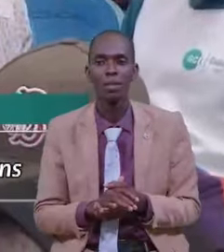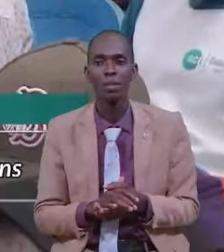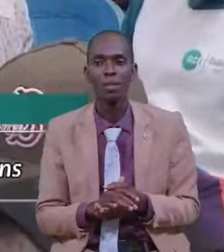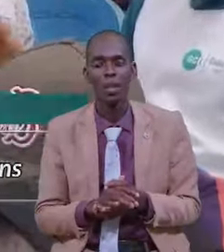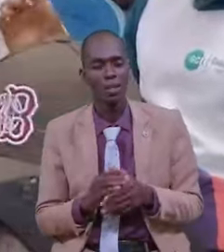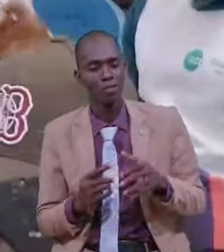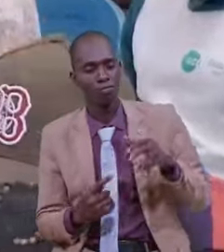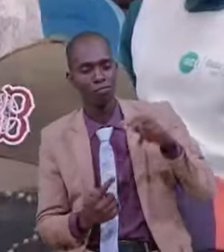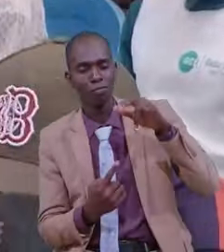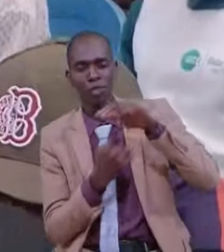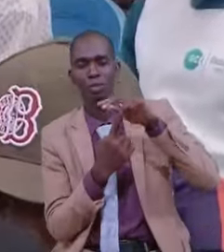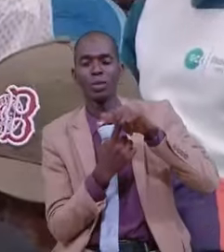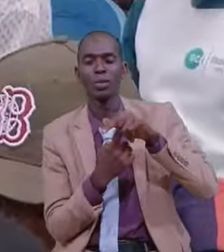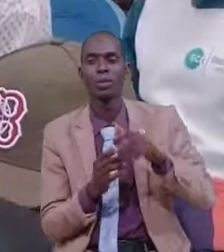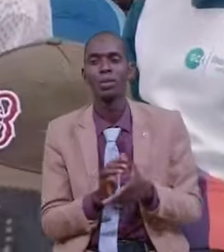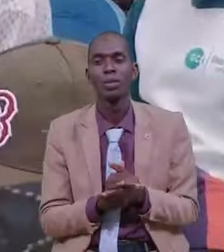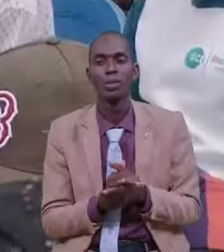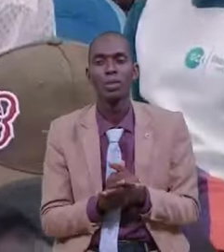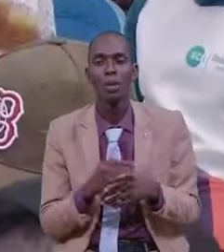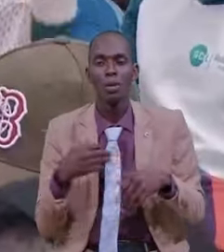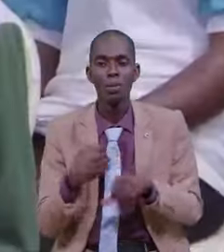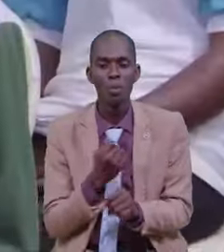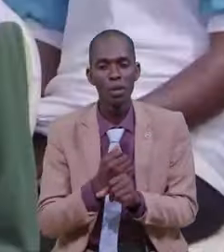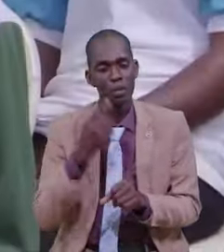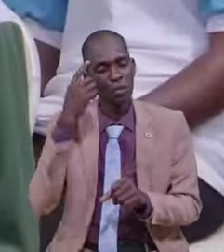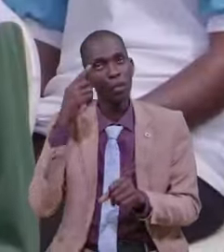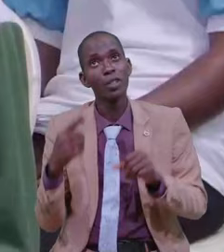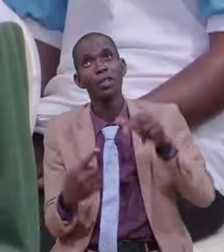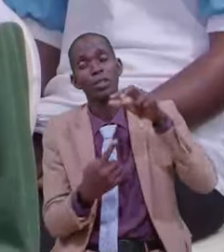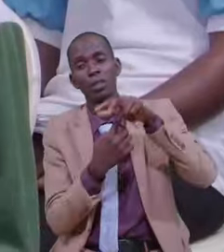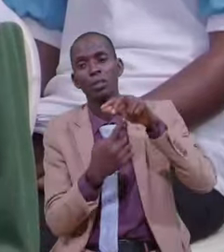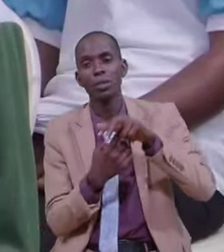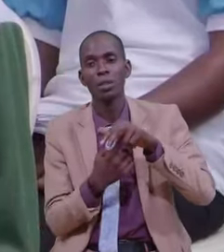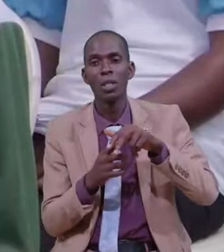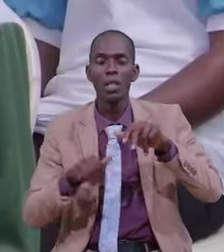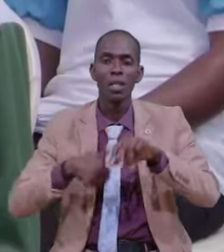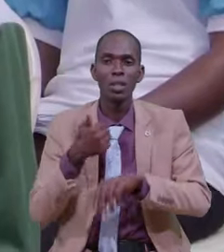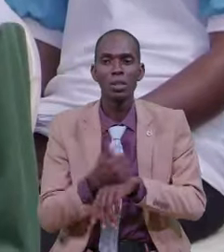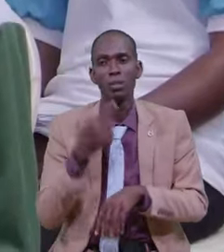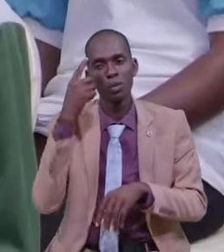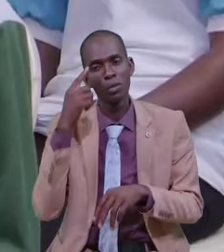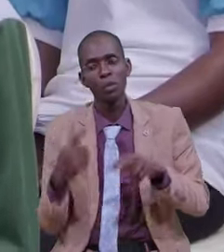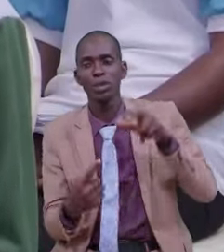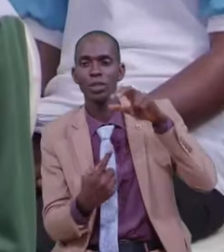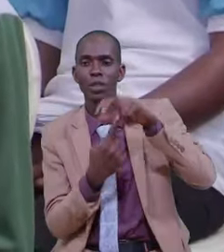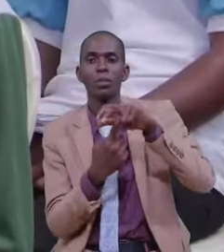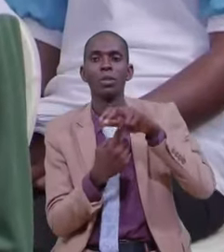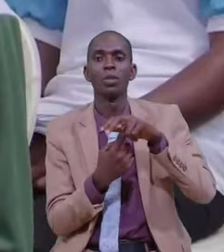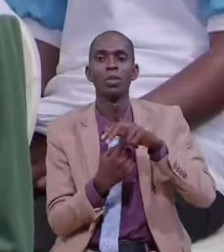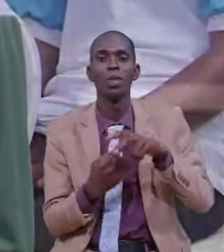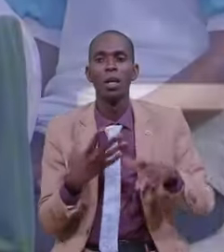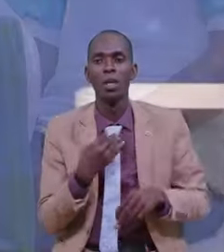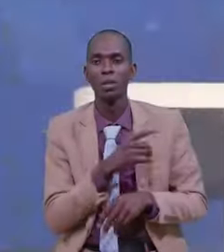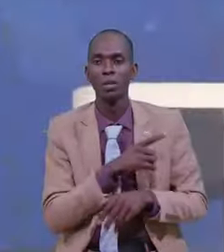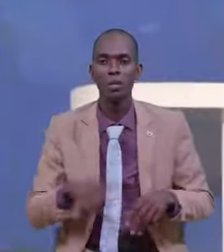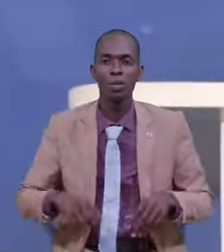Championship. Made for championship. Established for championship. And the Lord will take